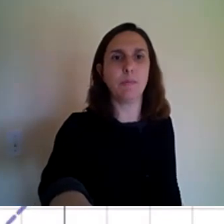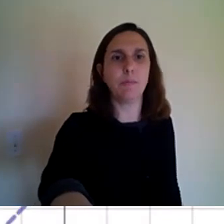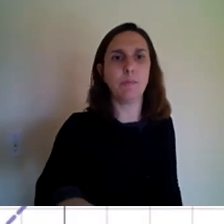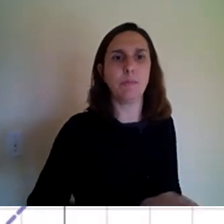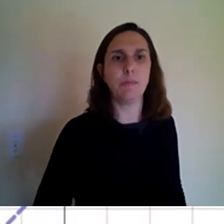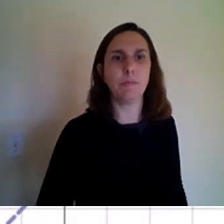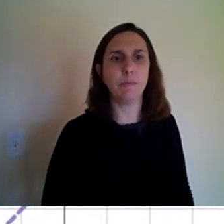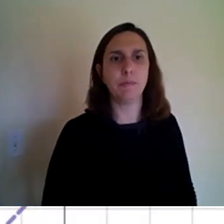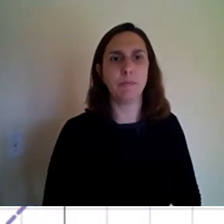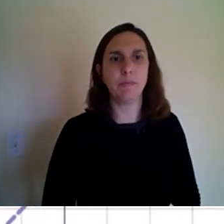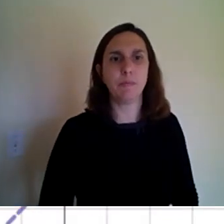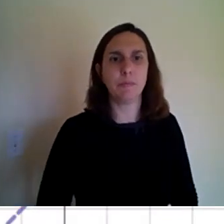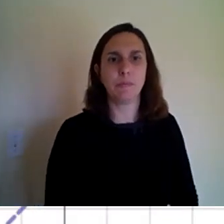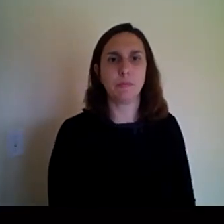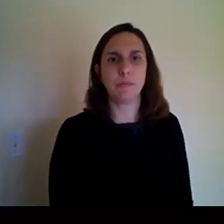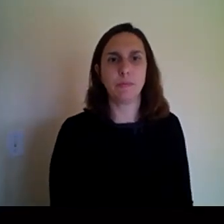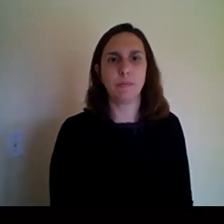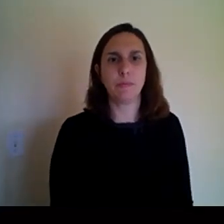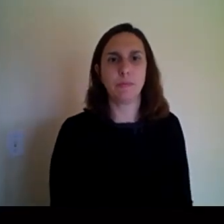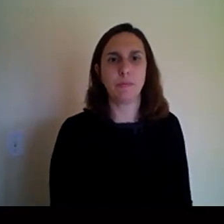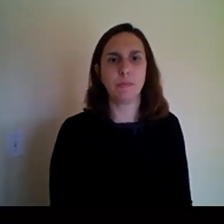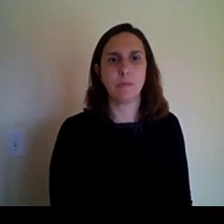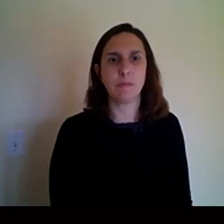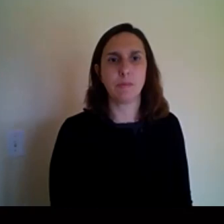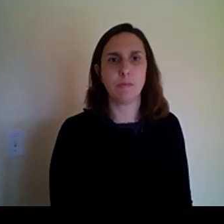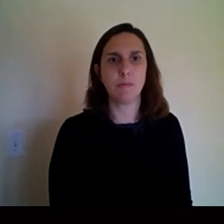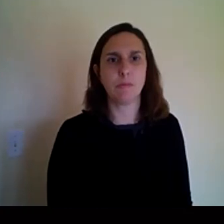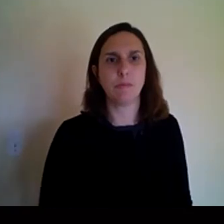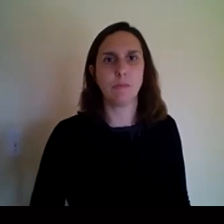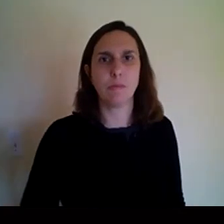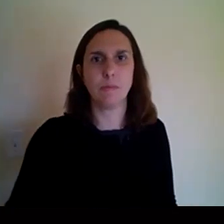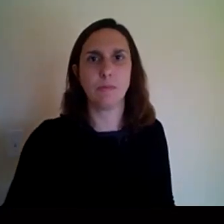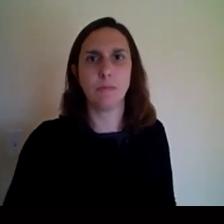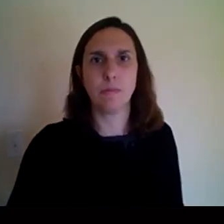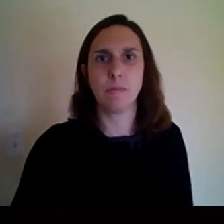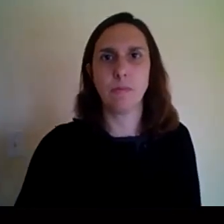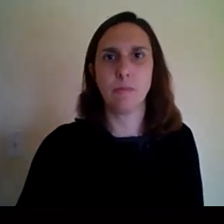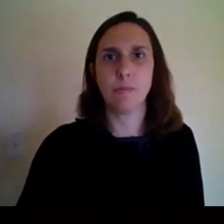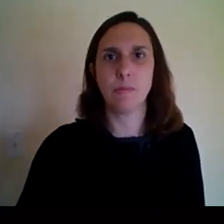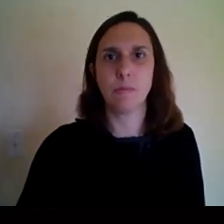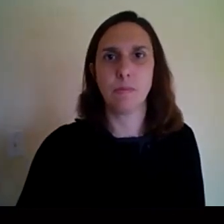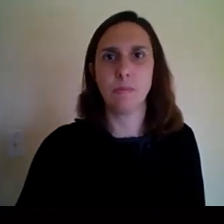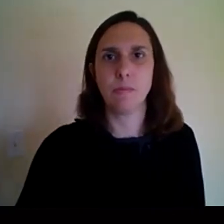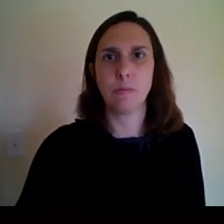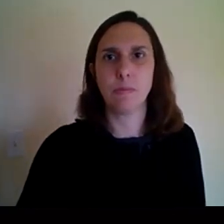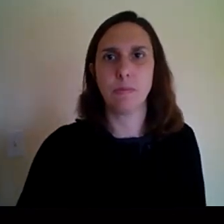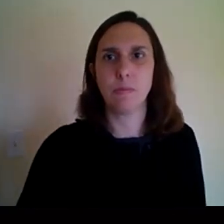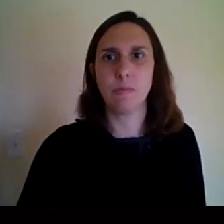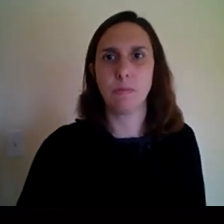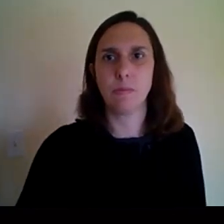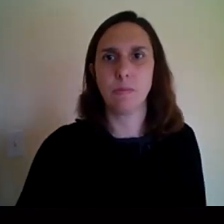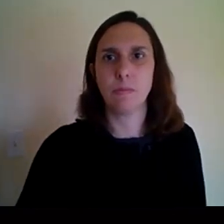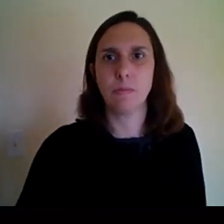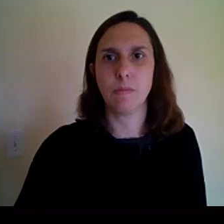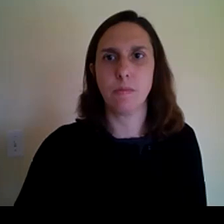here. That I can have a function. If I want to go in the opposite direction,